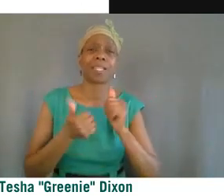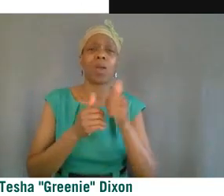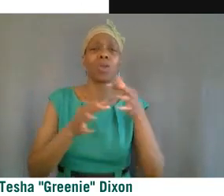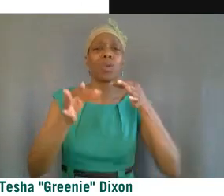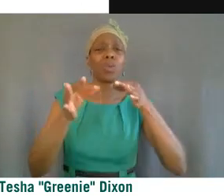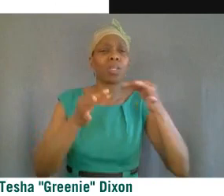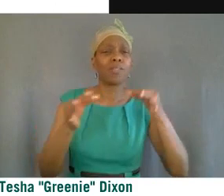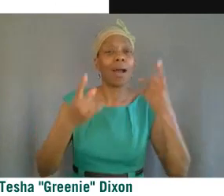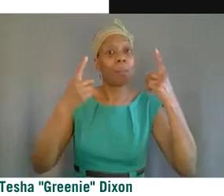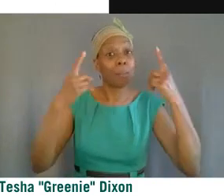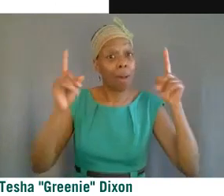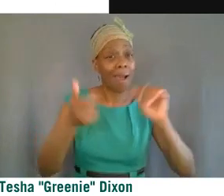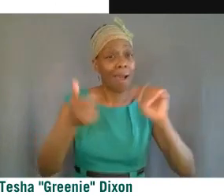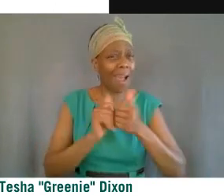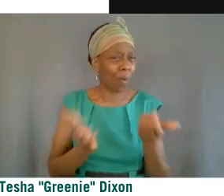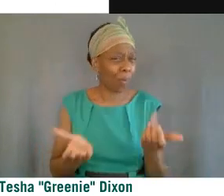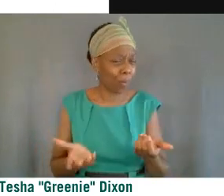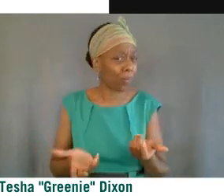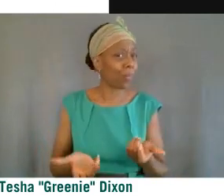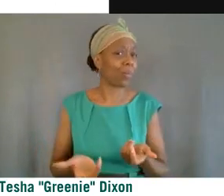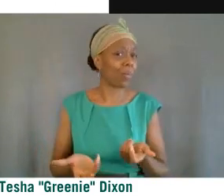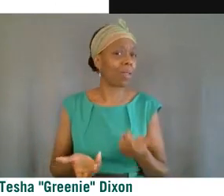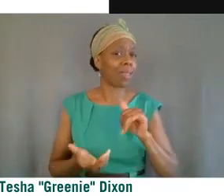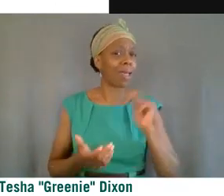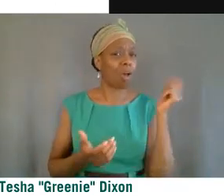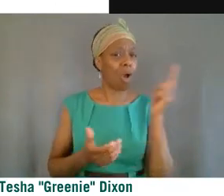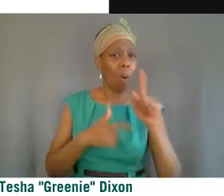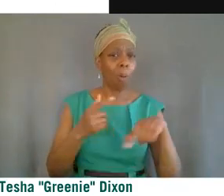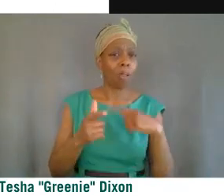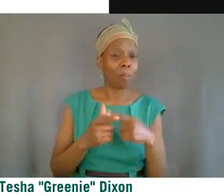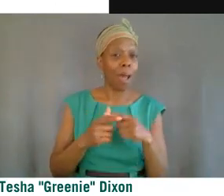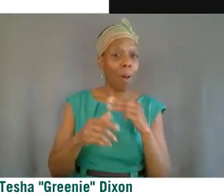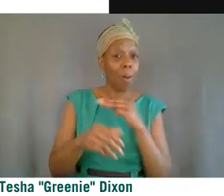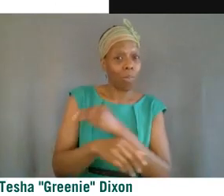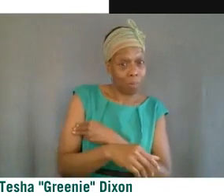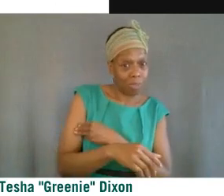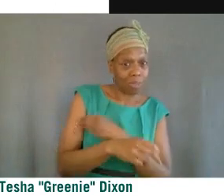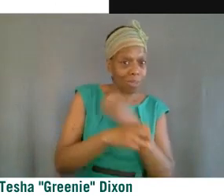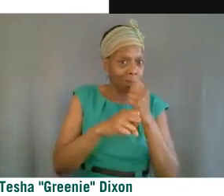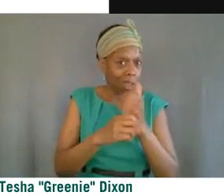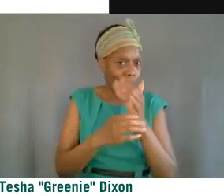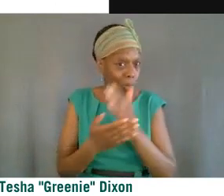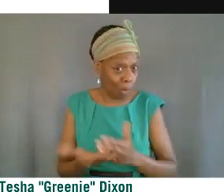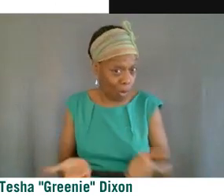success? And is it all about the musculoskeletal piece? And